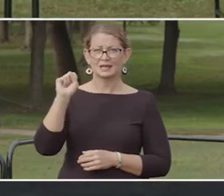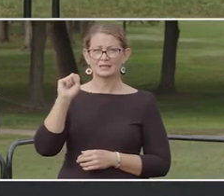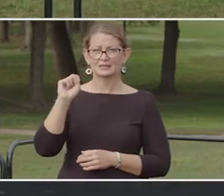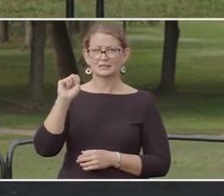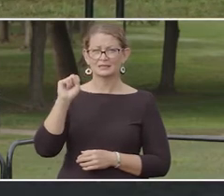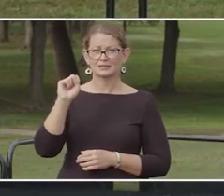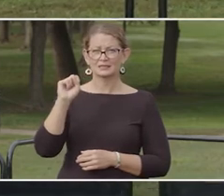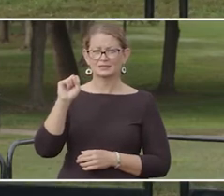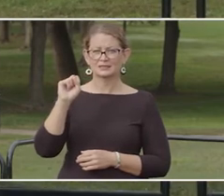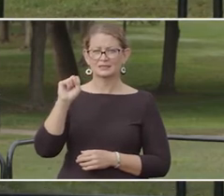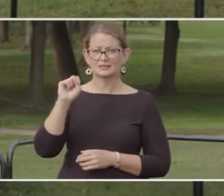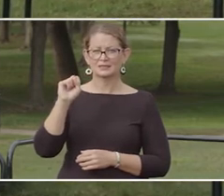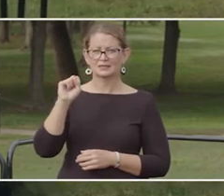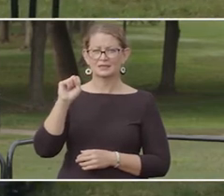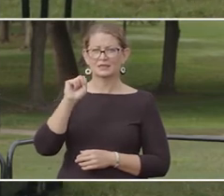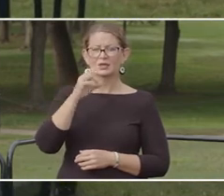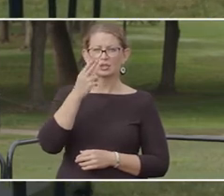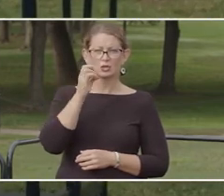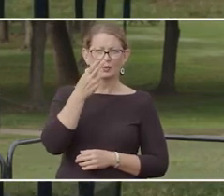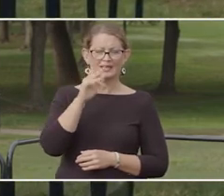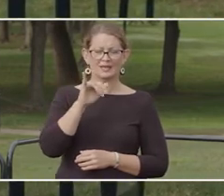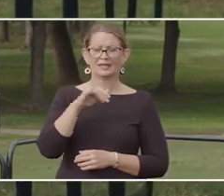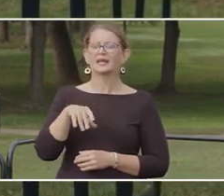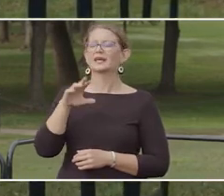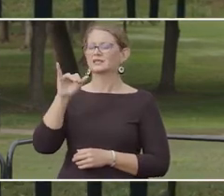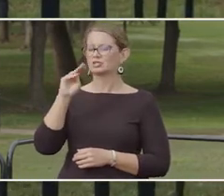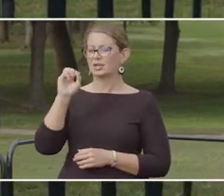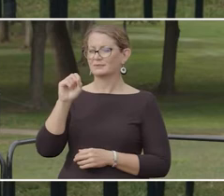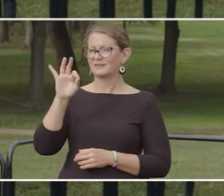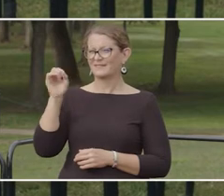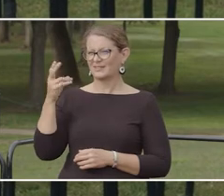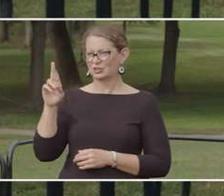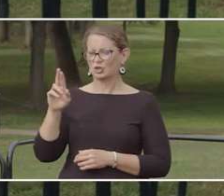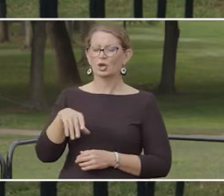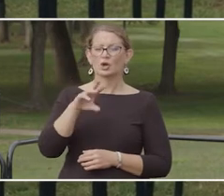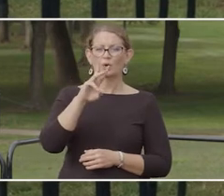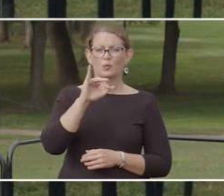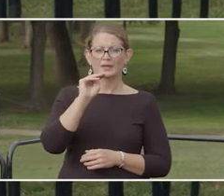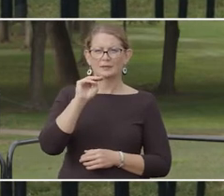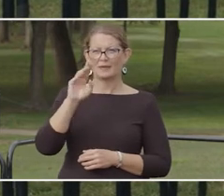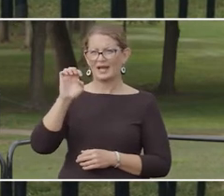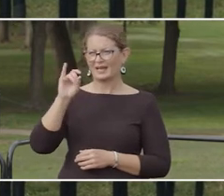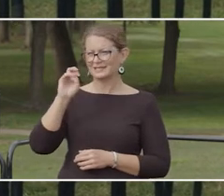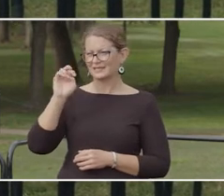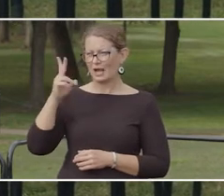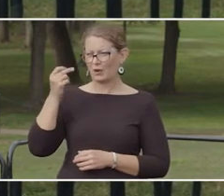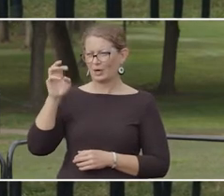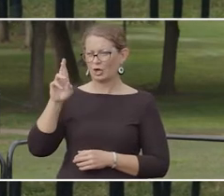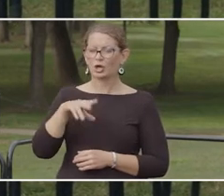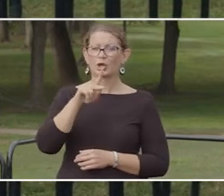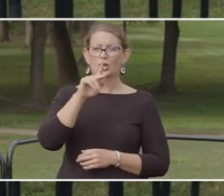Huey, James D. Fisher, Wilmer Harold Eisenhower, Kurt